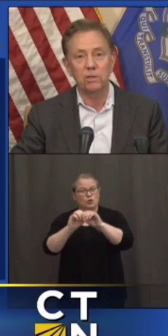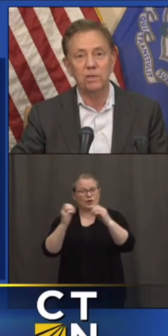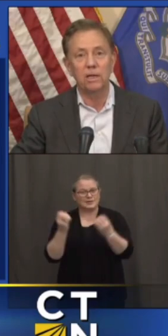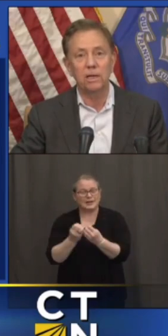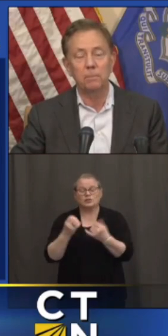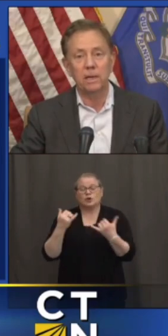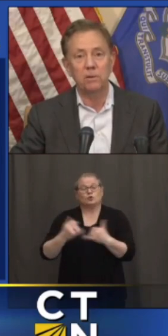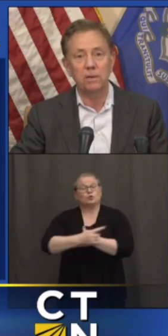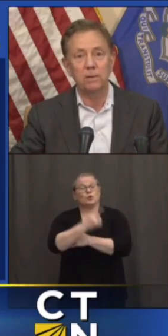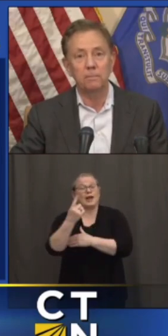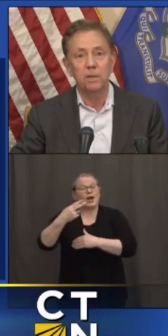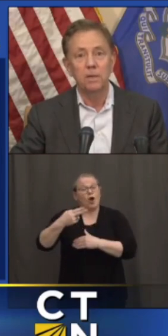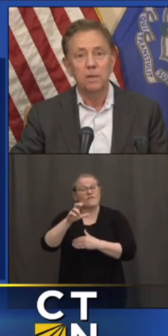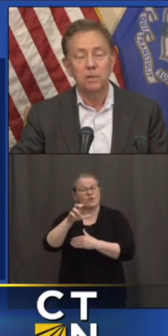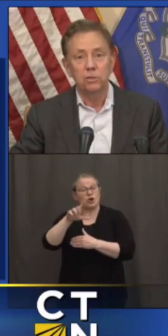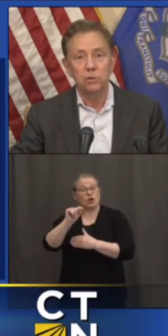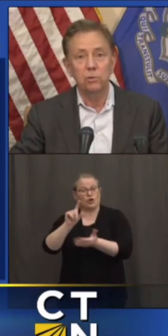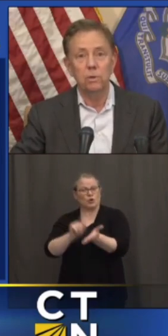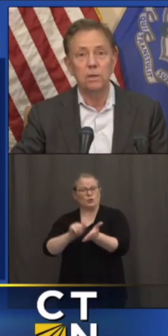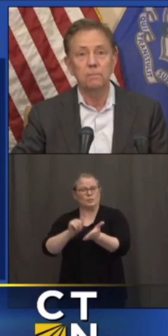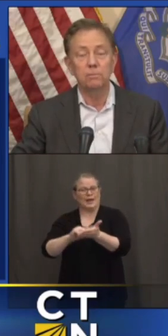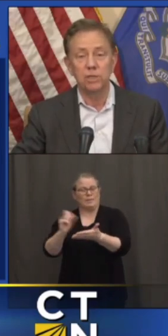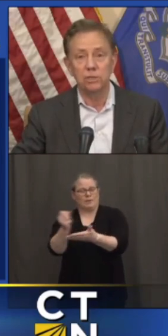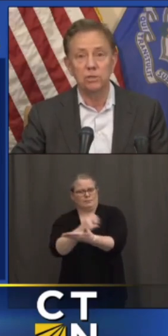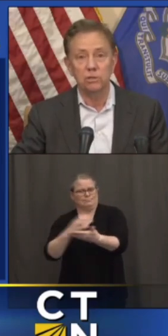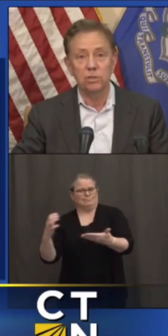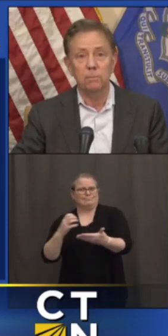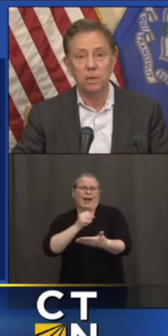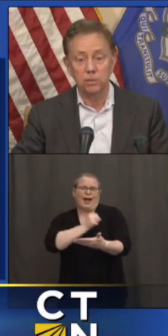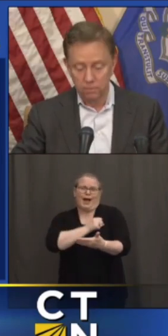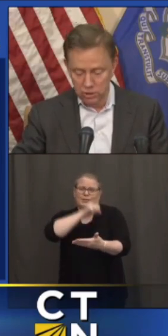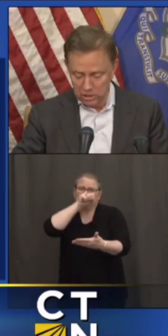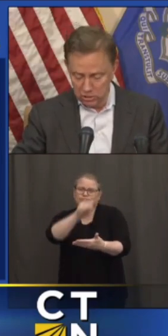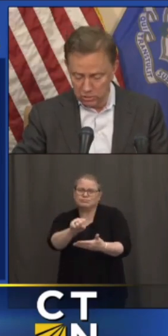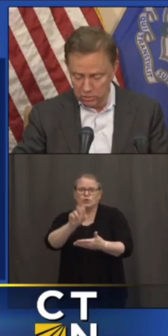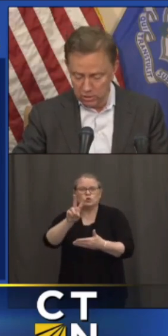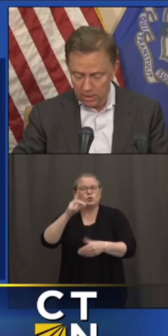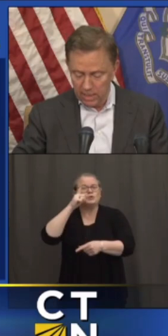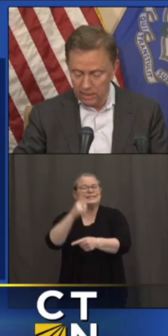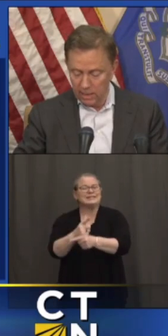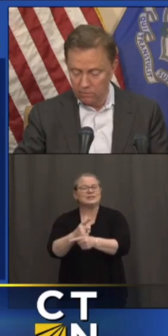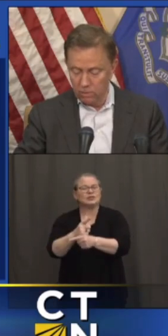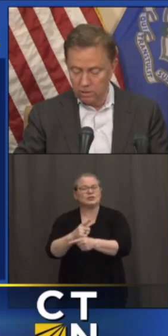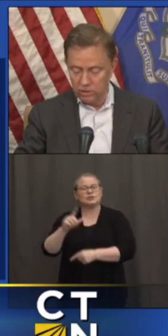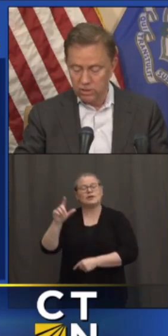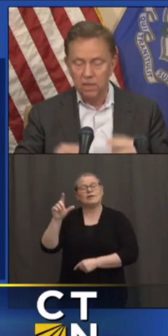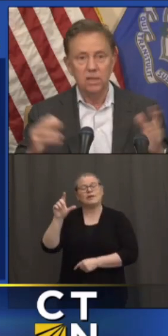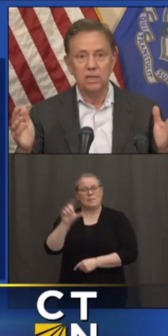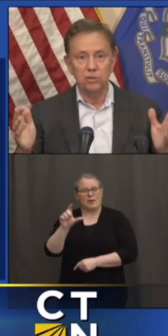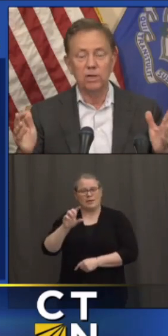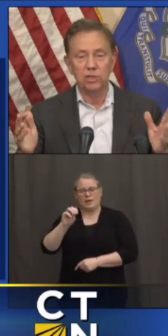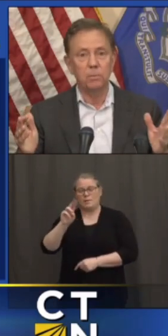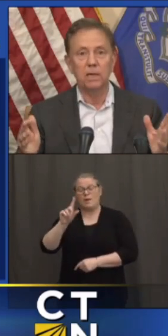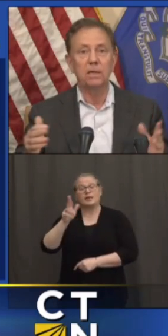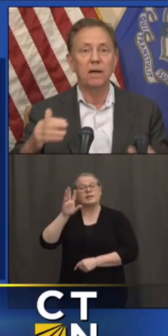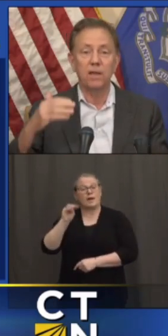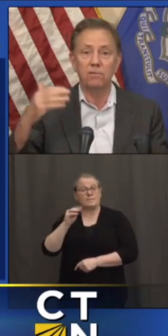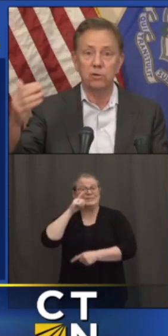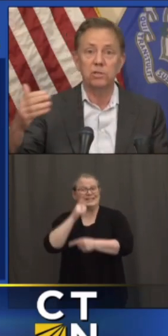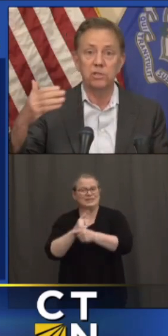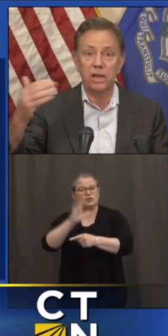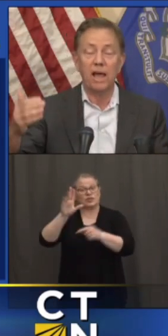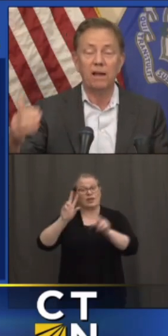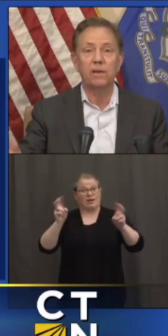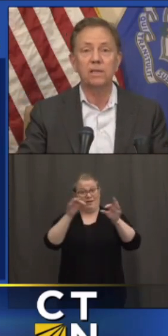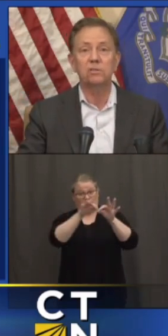Hartford Courant today about two sisters, Muslim sisters. Headline was, "They trust me." You have to